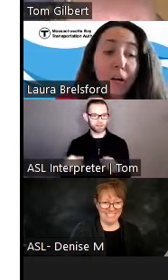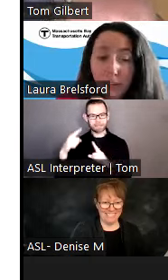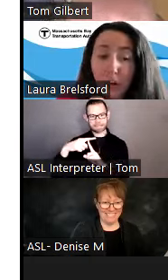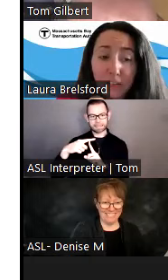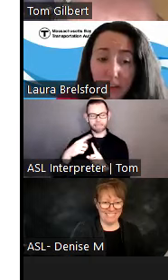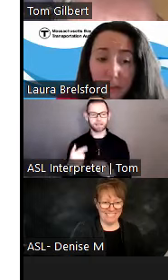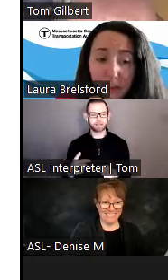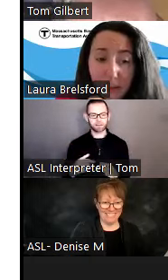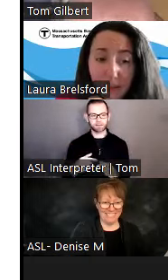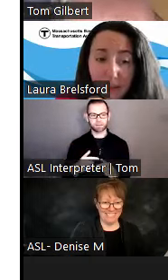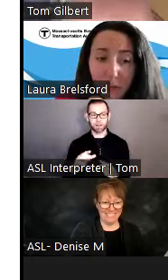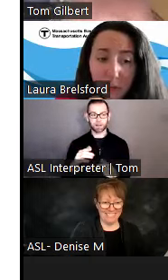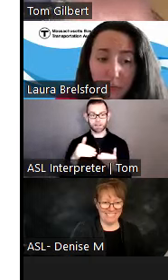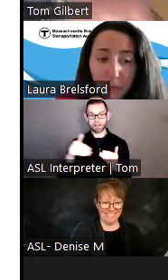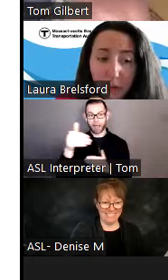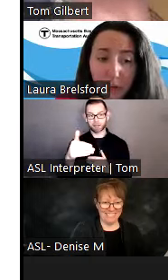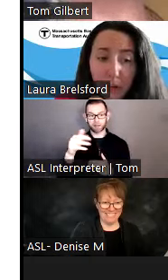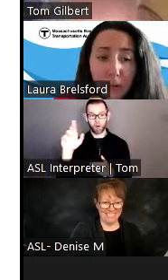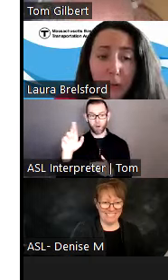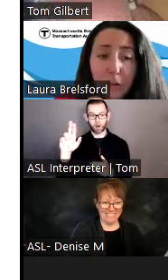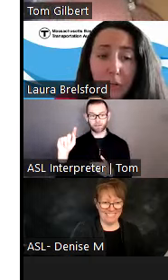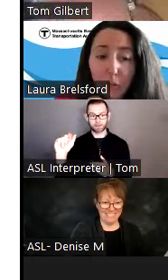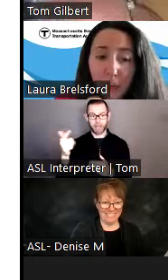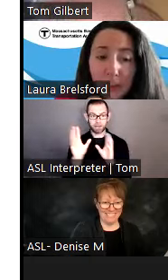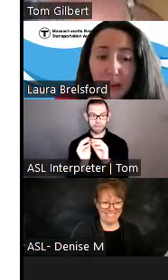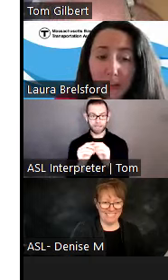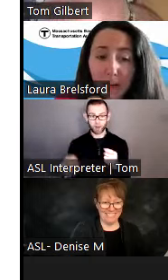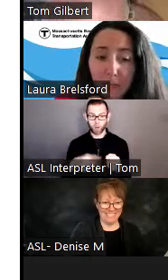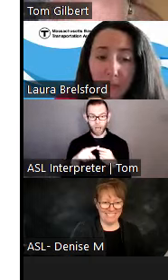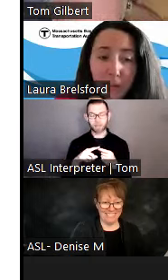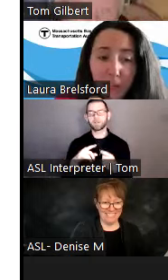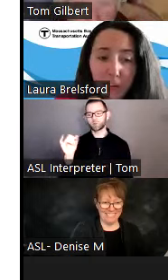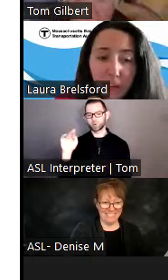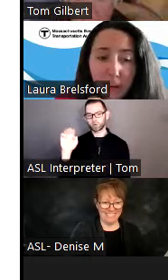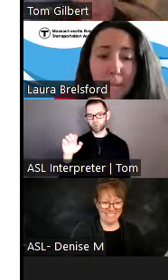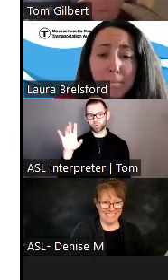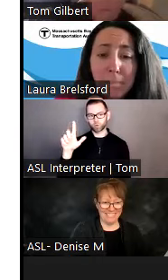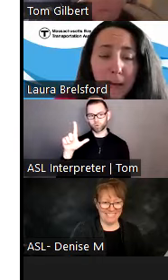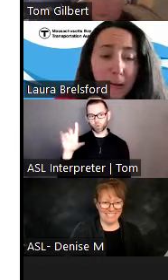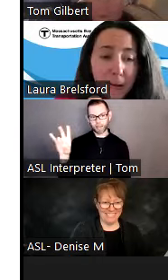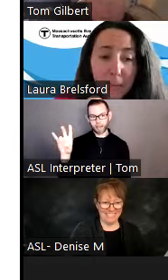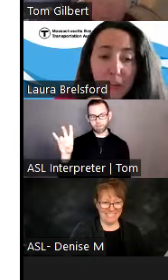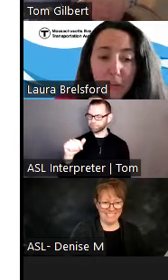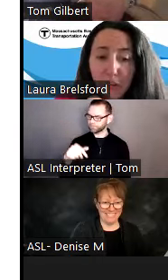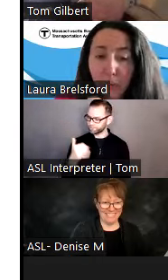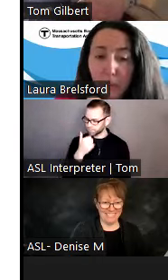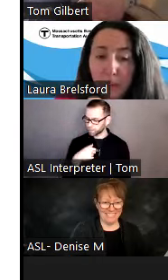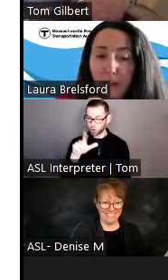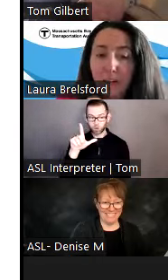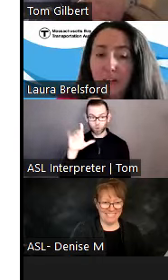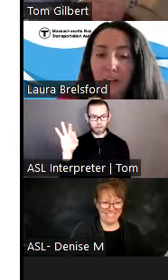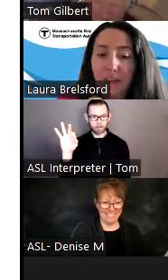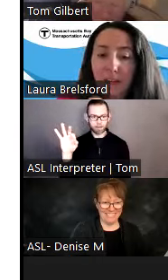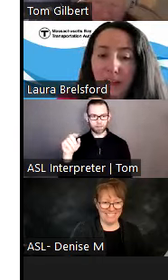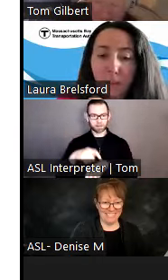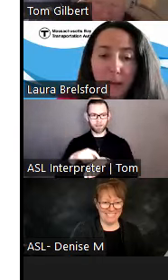Our next RTAG meeting is scheduled for June 29th at 5:30. And as I mentioned, we'll be meeting